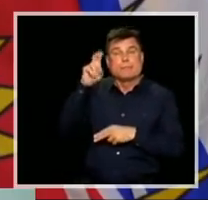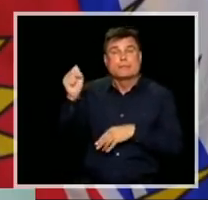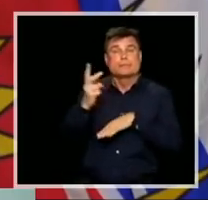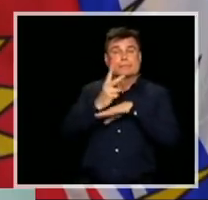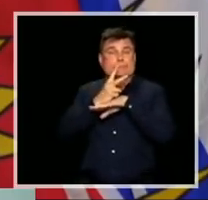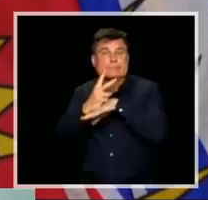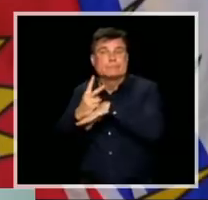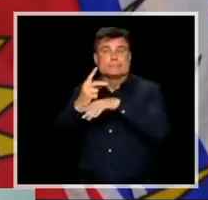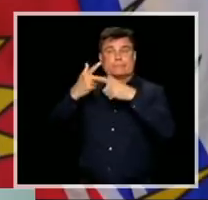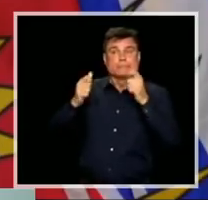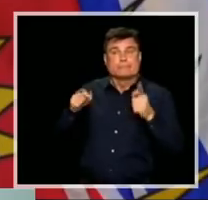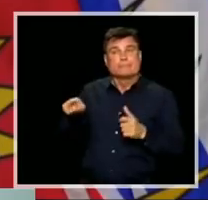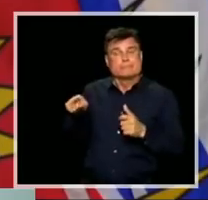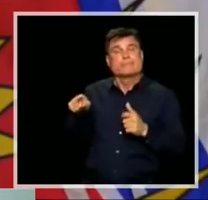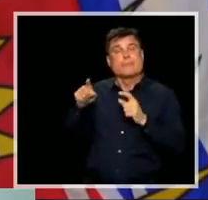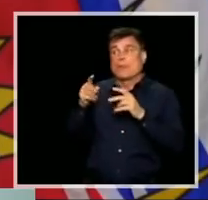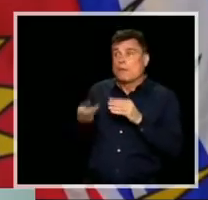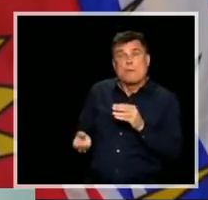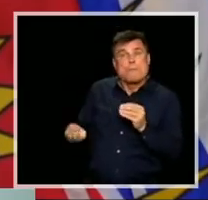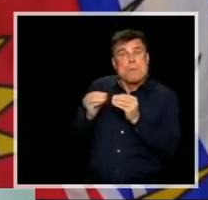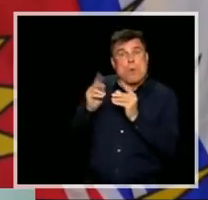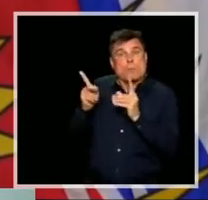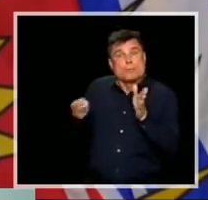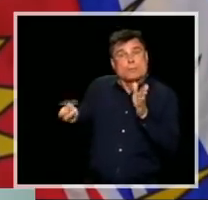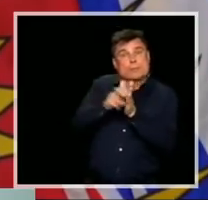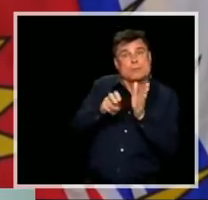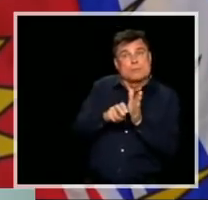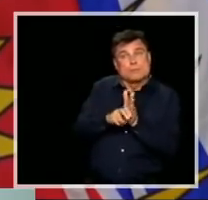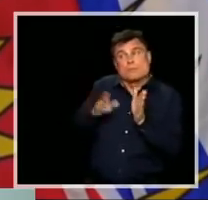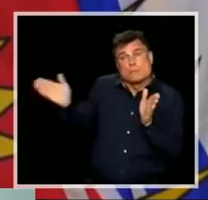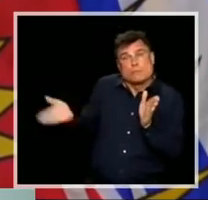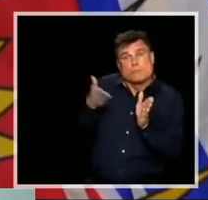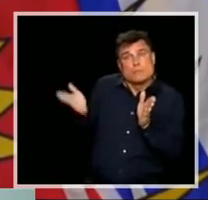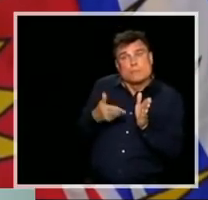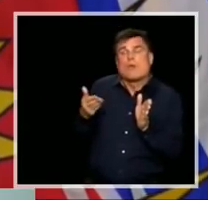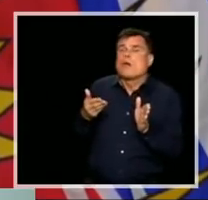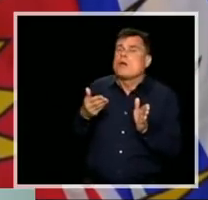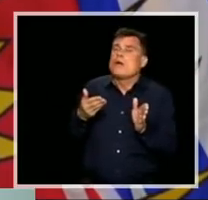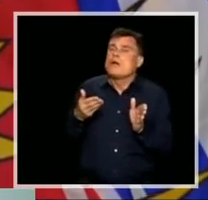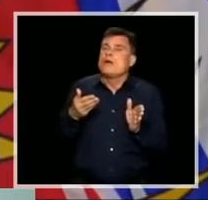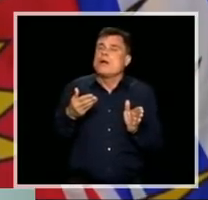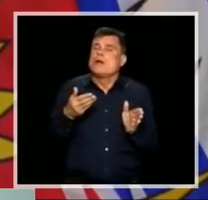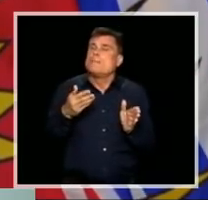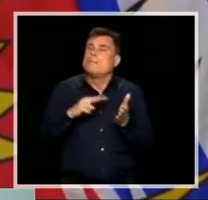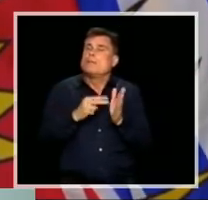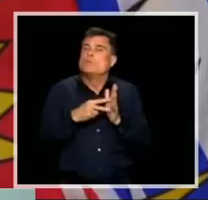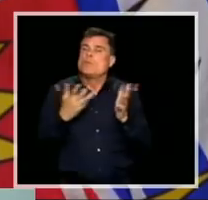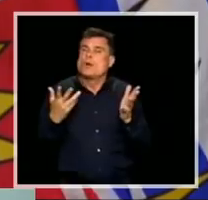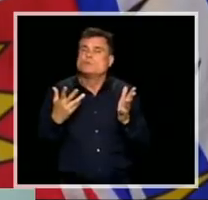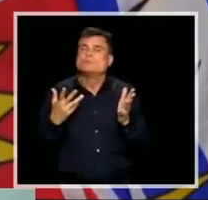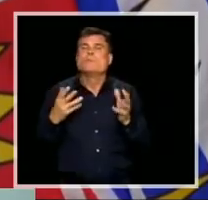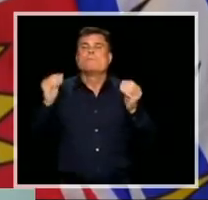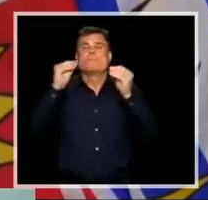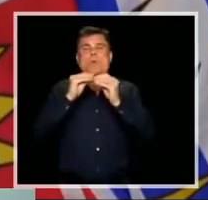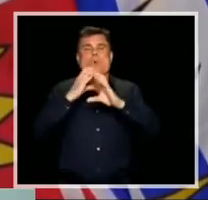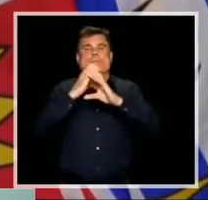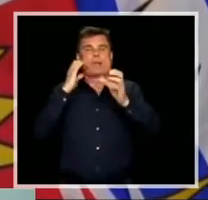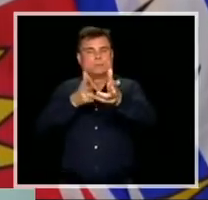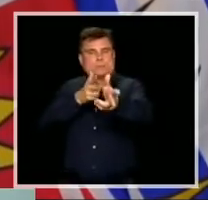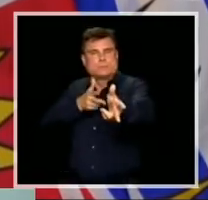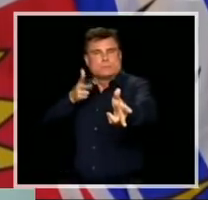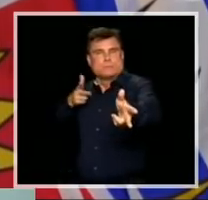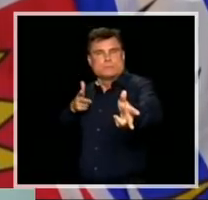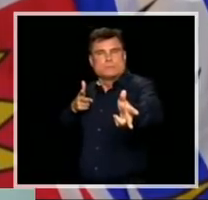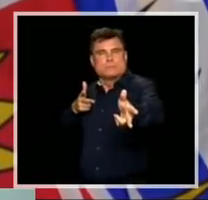around how recreational sports, both for adults and kids, can take place this summer? Yeah, so the guidance around